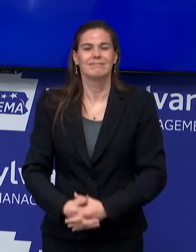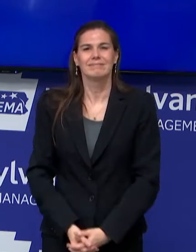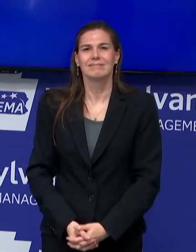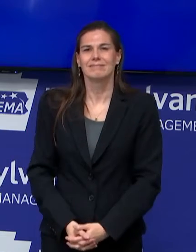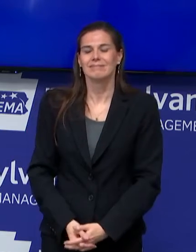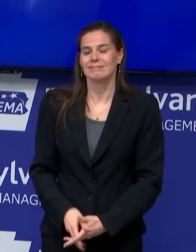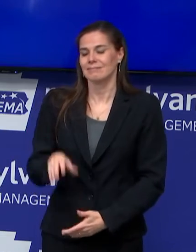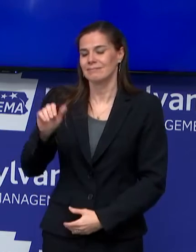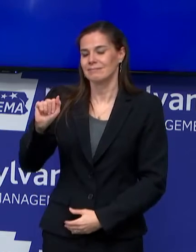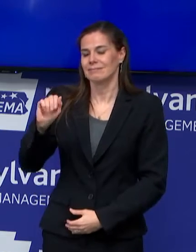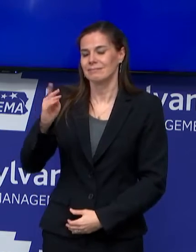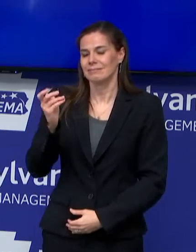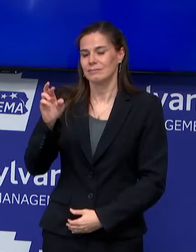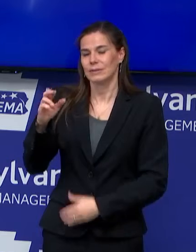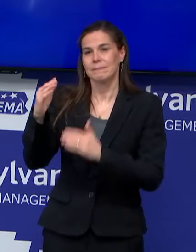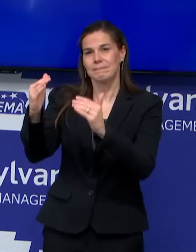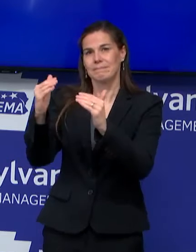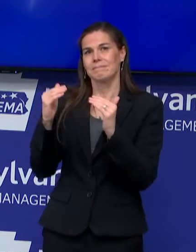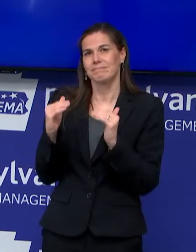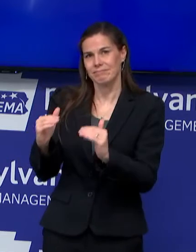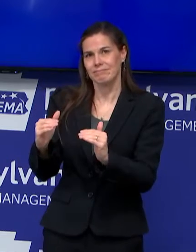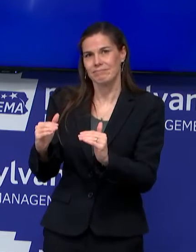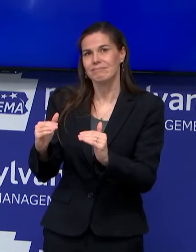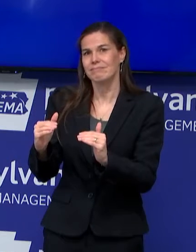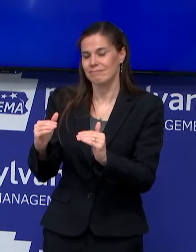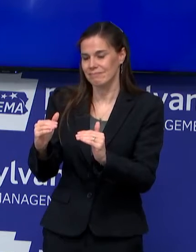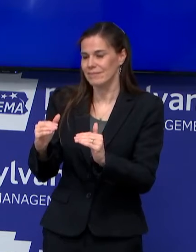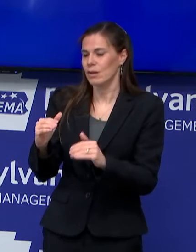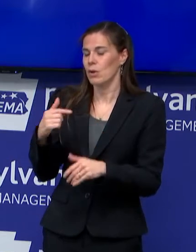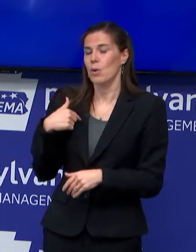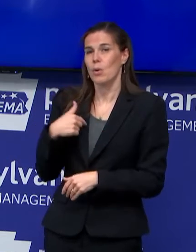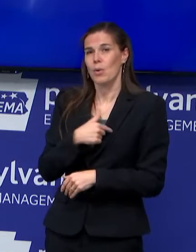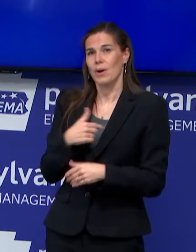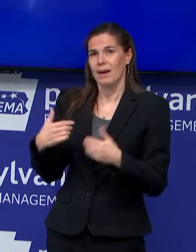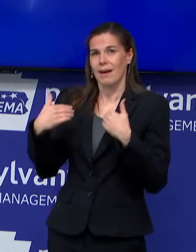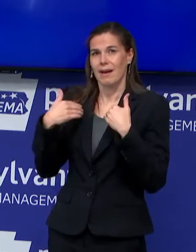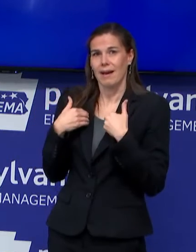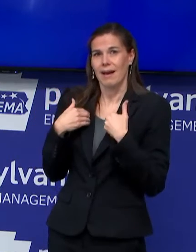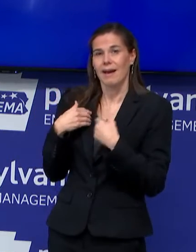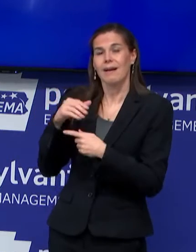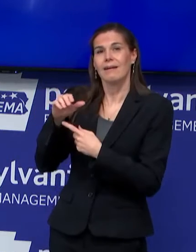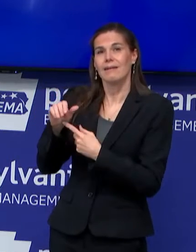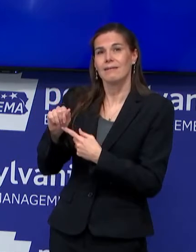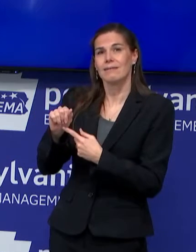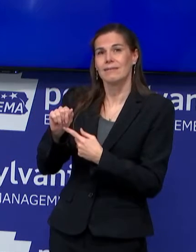Next, we have Aaron Martin from WPXI. Aaron, you should be able to unmute.